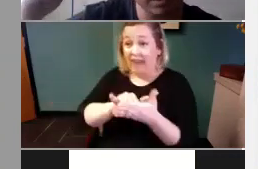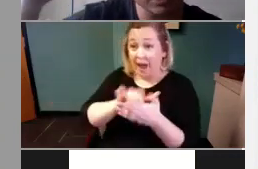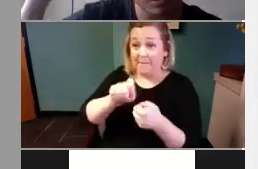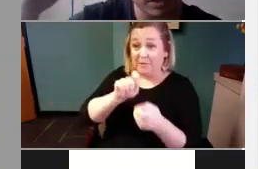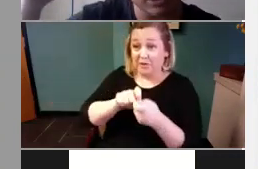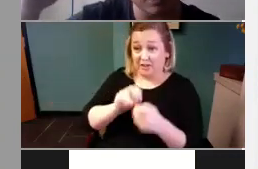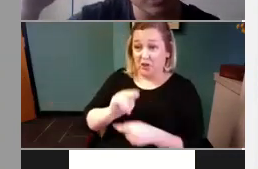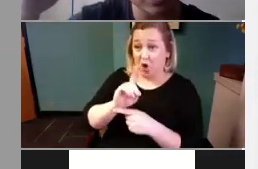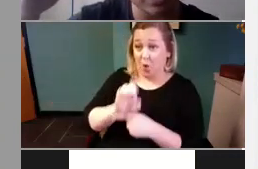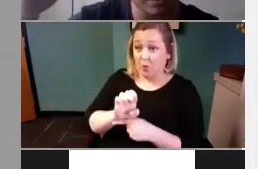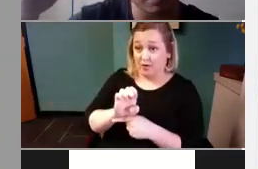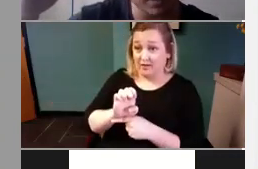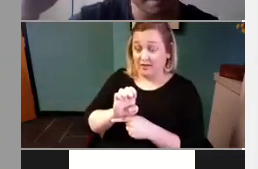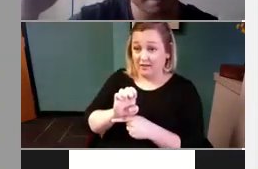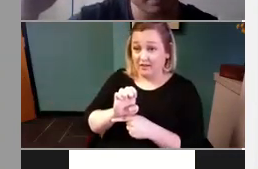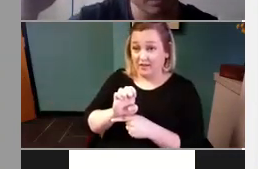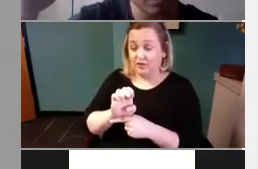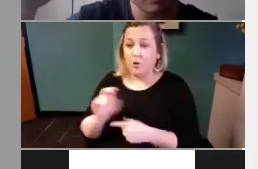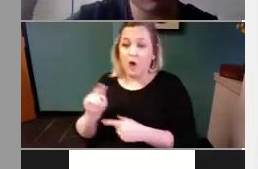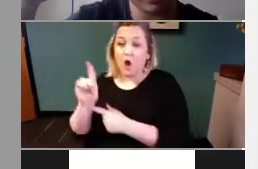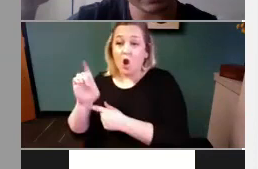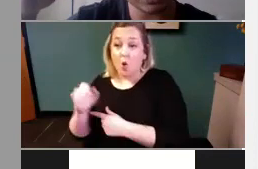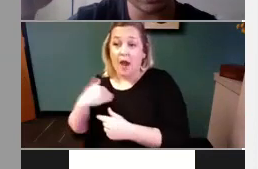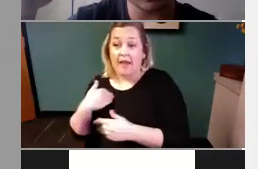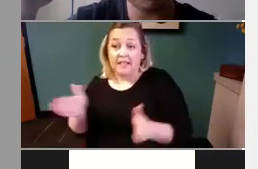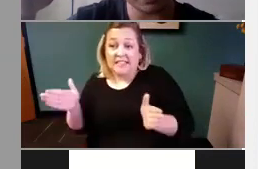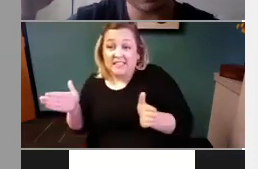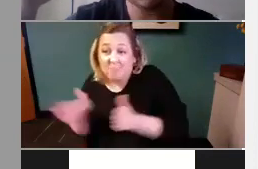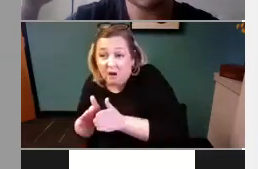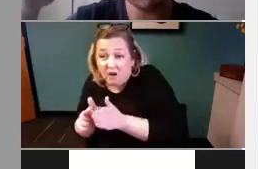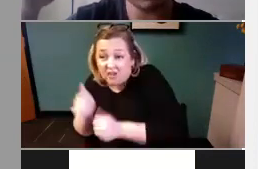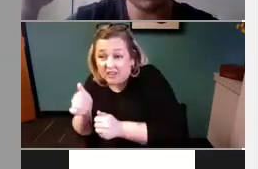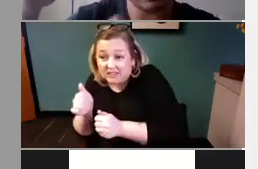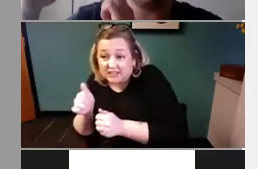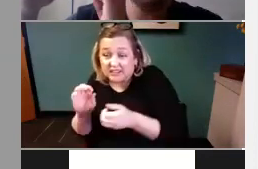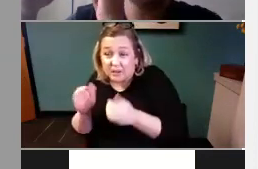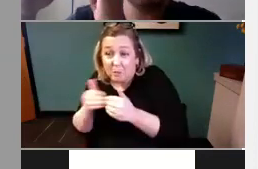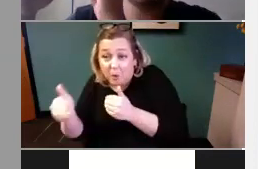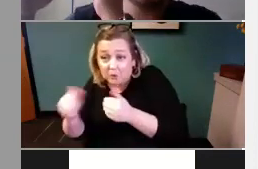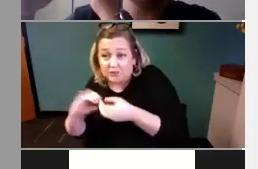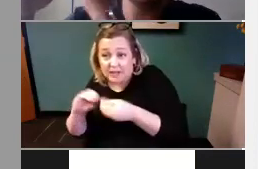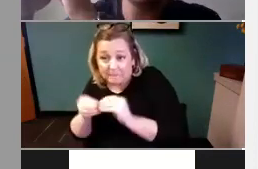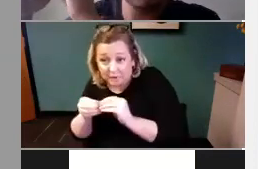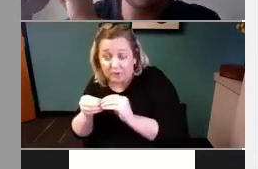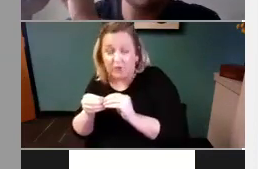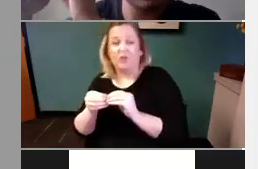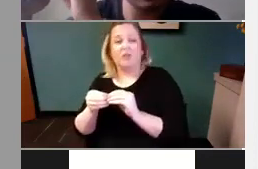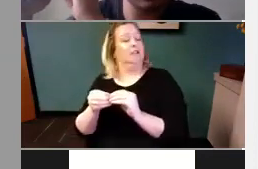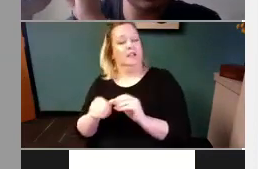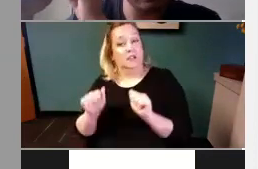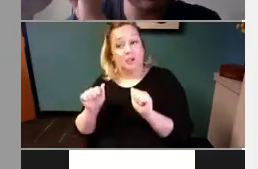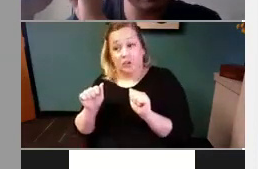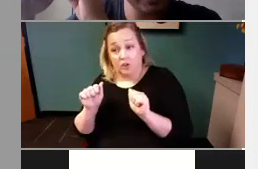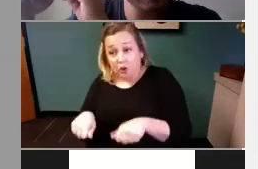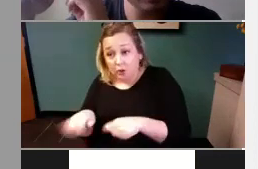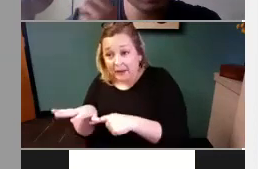node with the smallest post visit number would essentially be something that we are as a leaf node of a